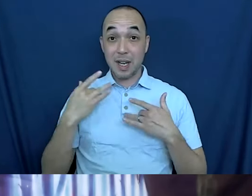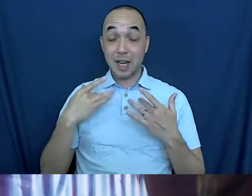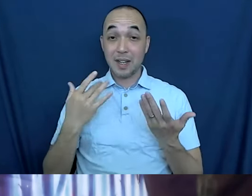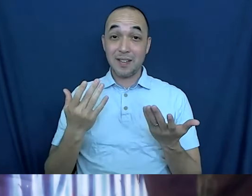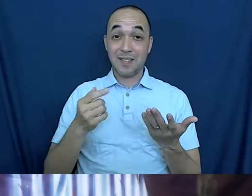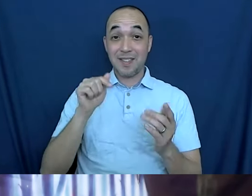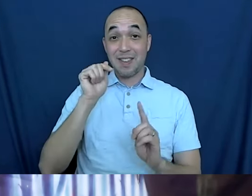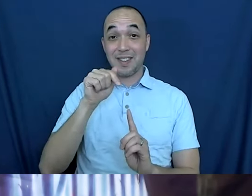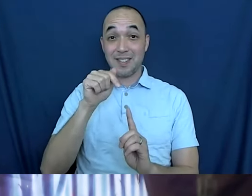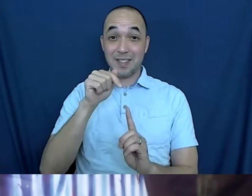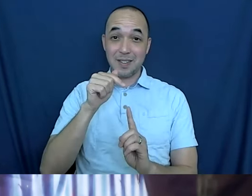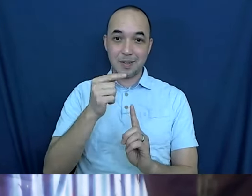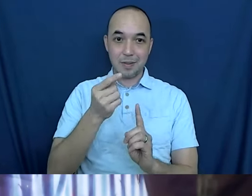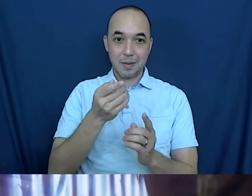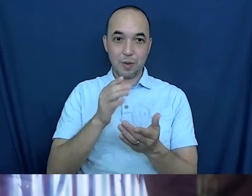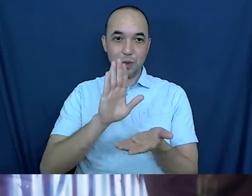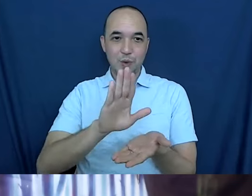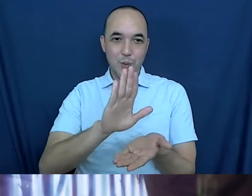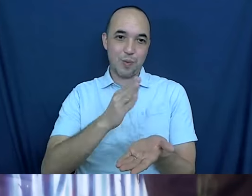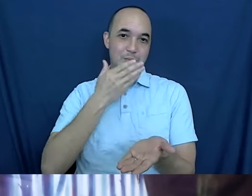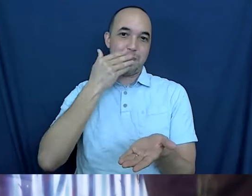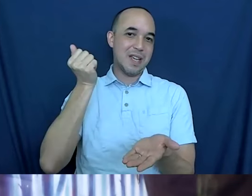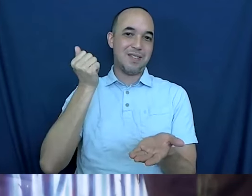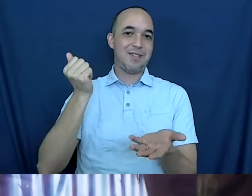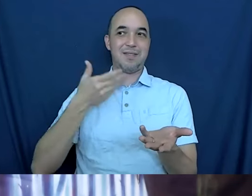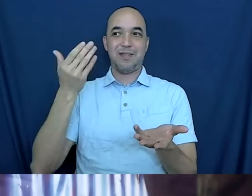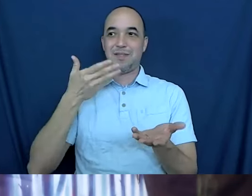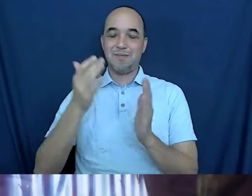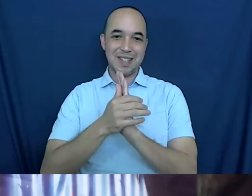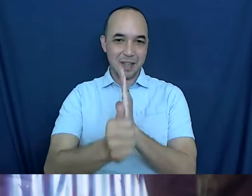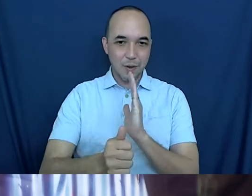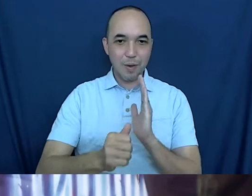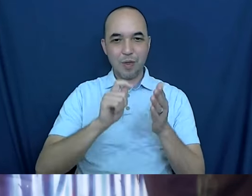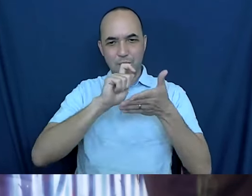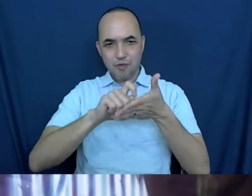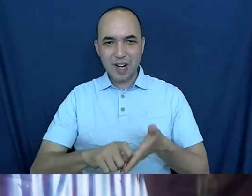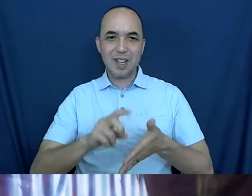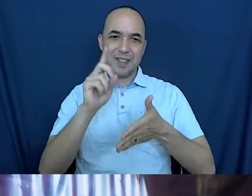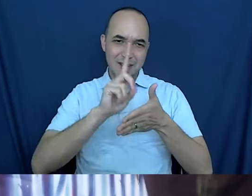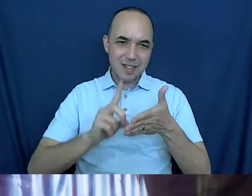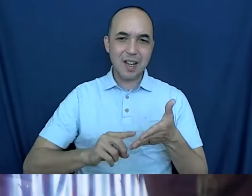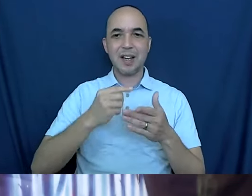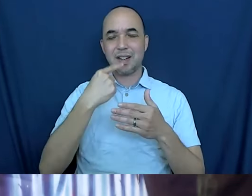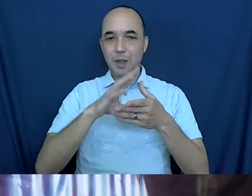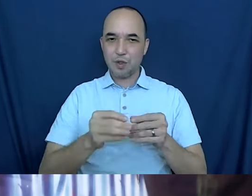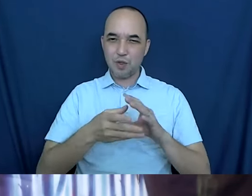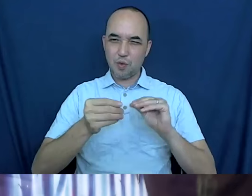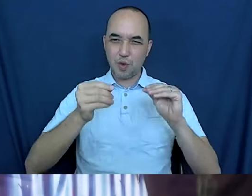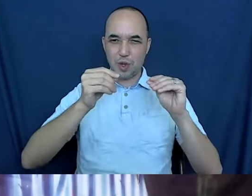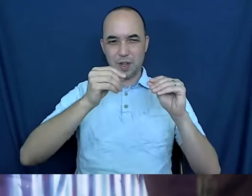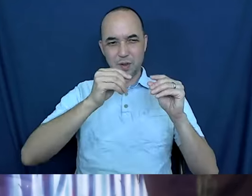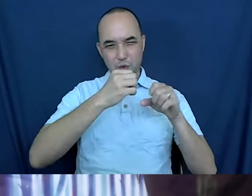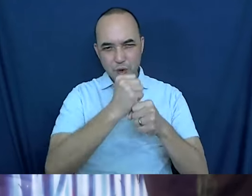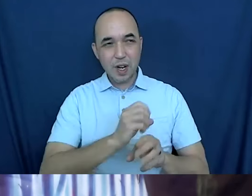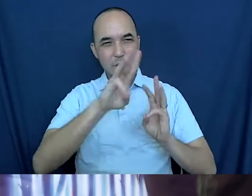this is the thing that you guys are both so good at, which is the writing and storytelling and design of that sort of bigger world. How does story